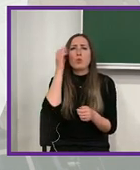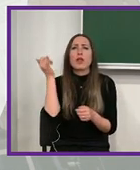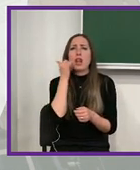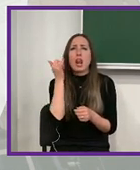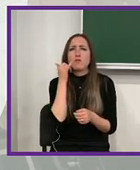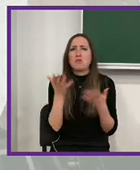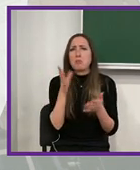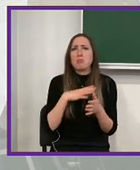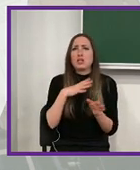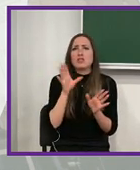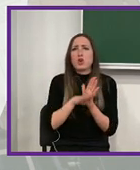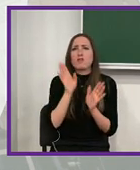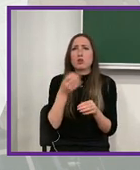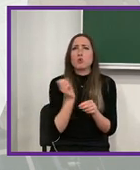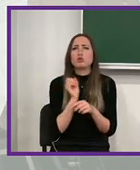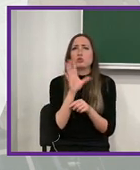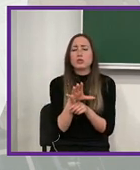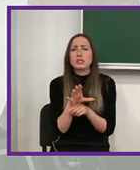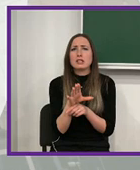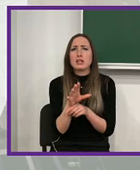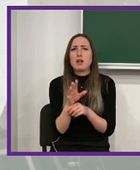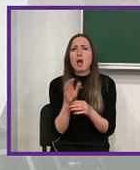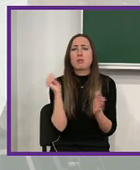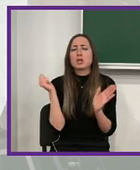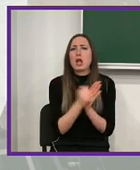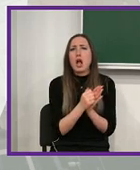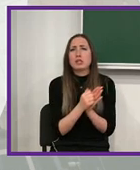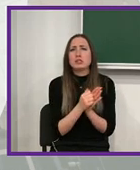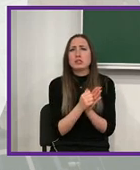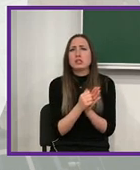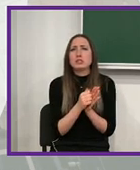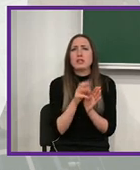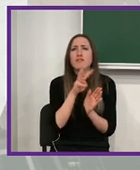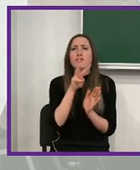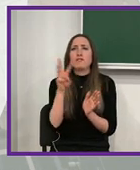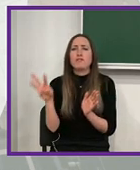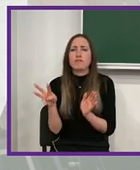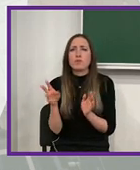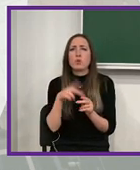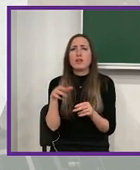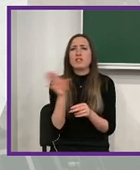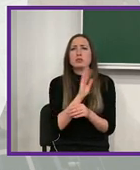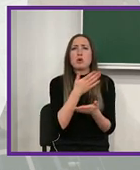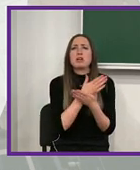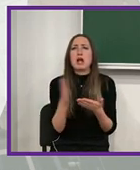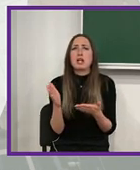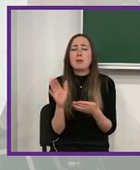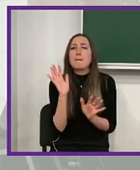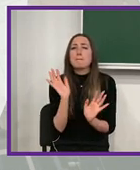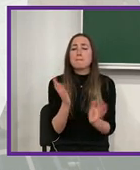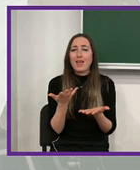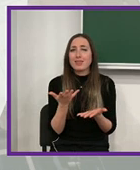iPhone, well, it might not work for your workforce on the factory line simply because people might not necessarily afford the equipment that